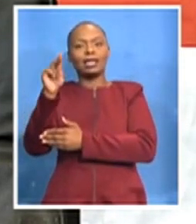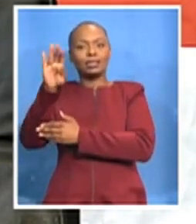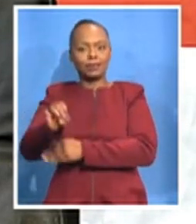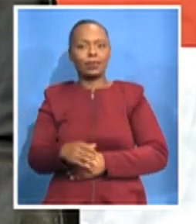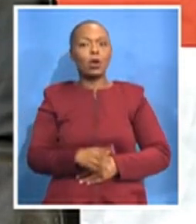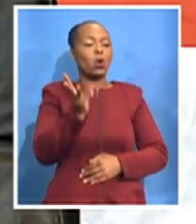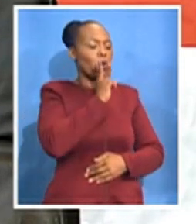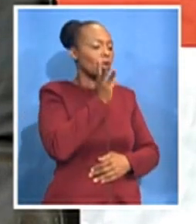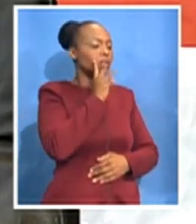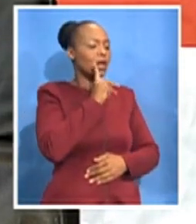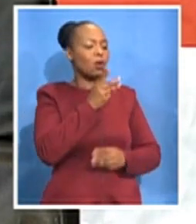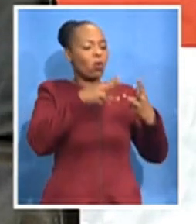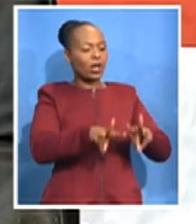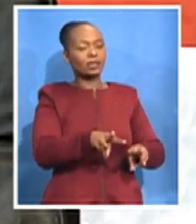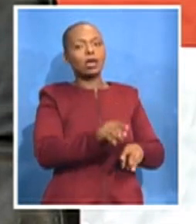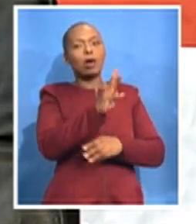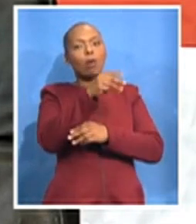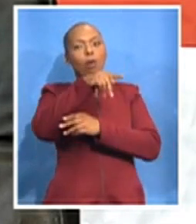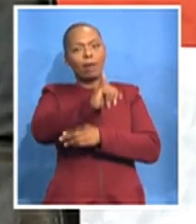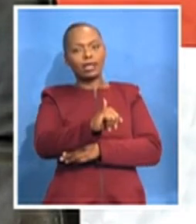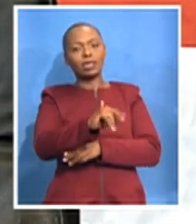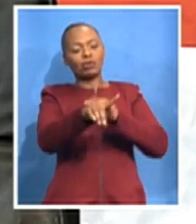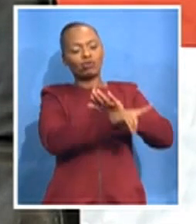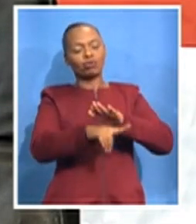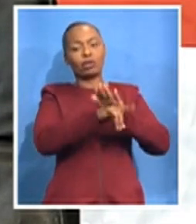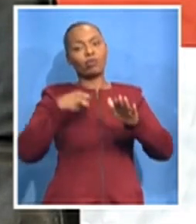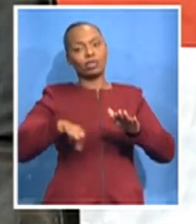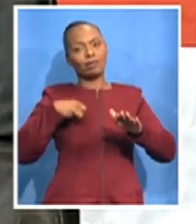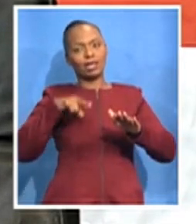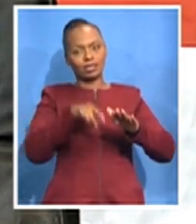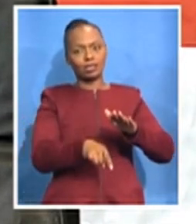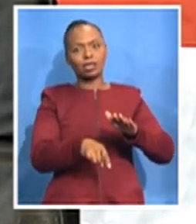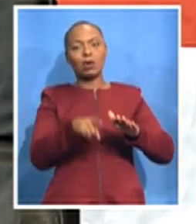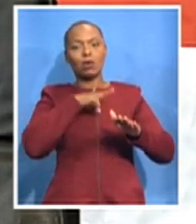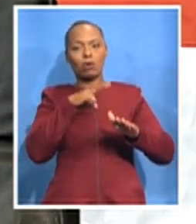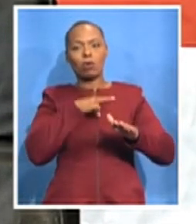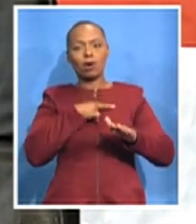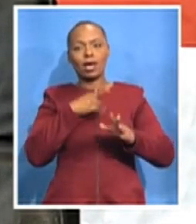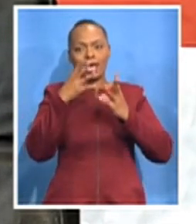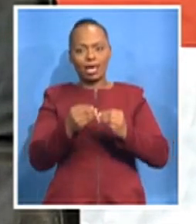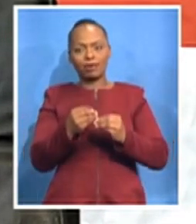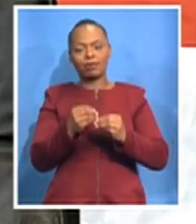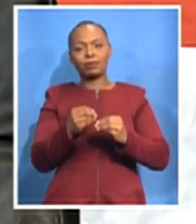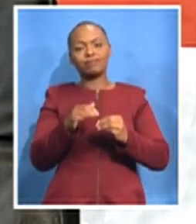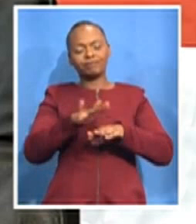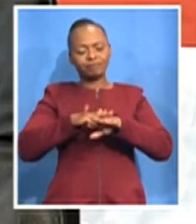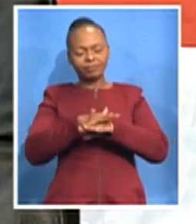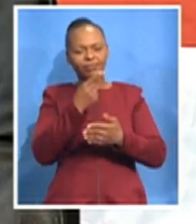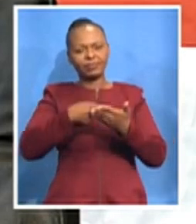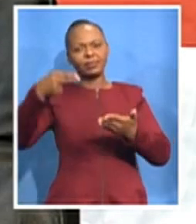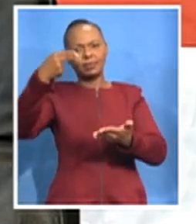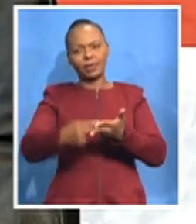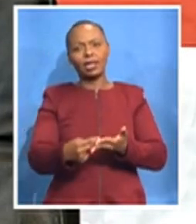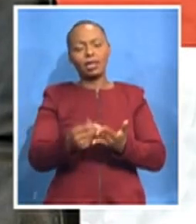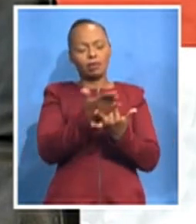District Municipality on a turnkey basis was signed between Lepelle Water Board